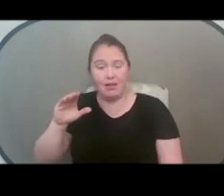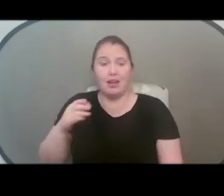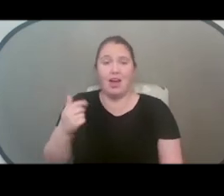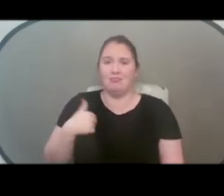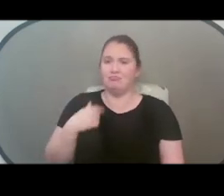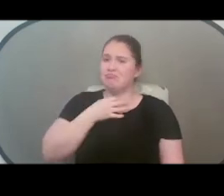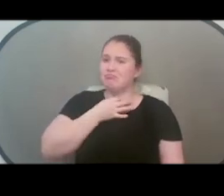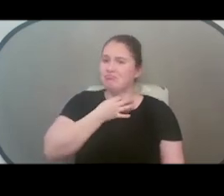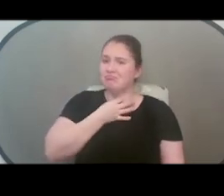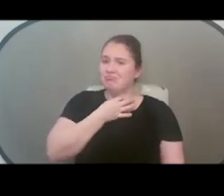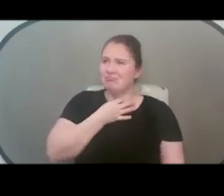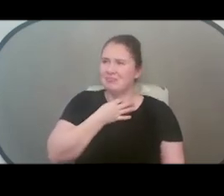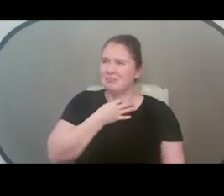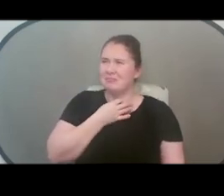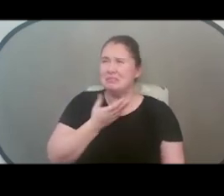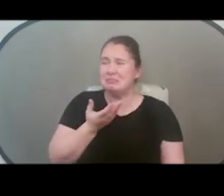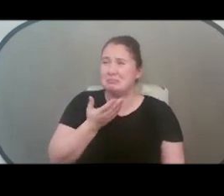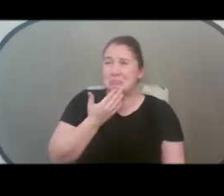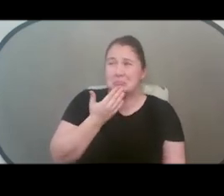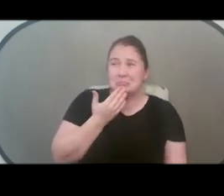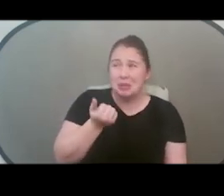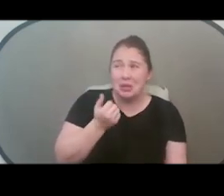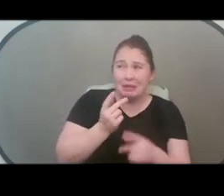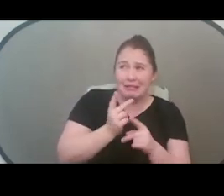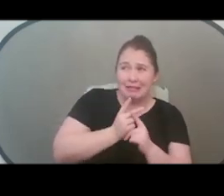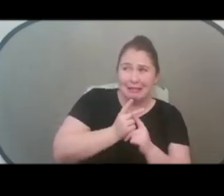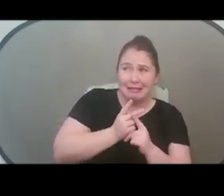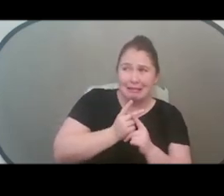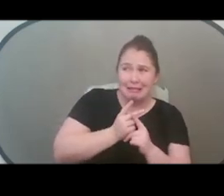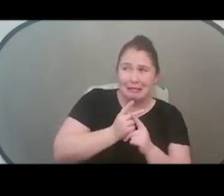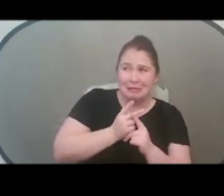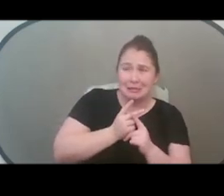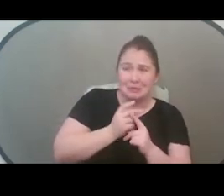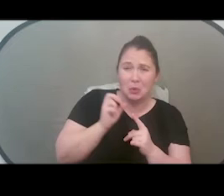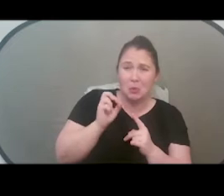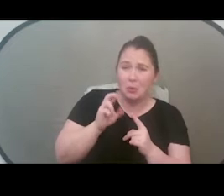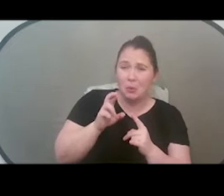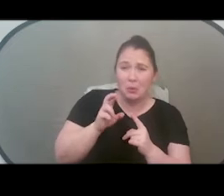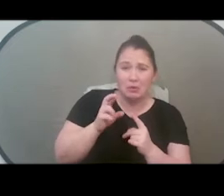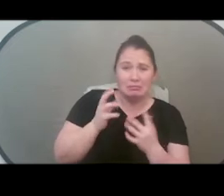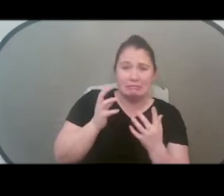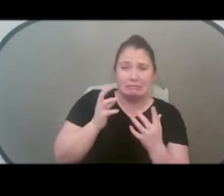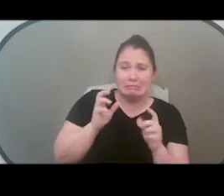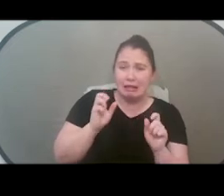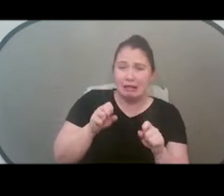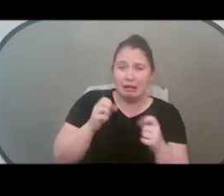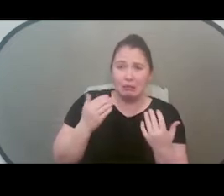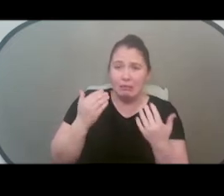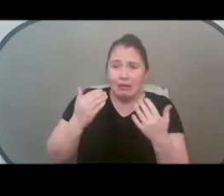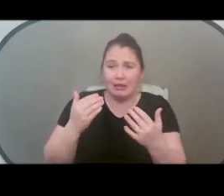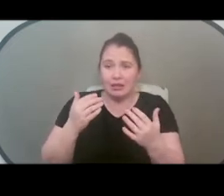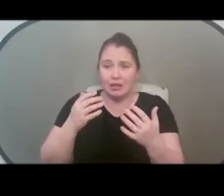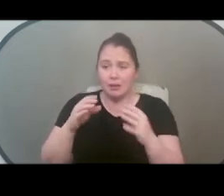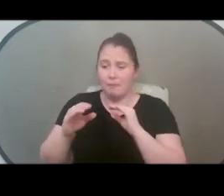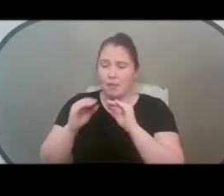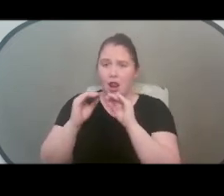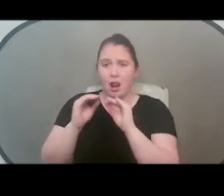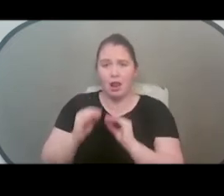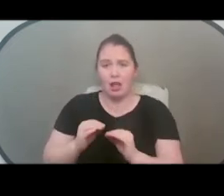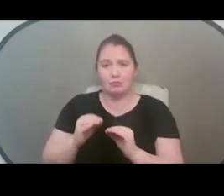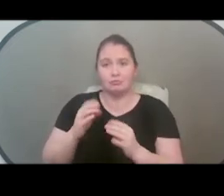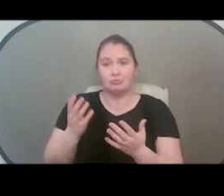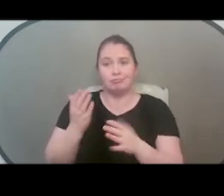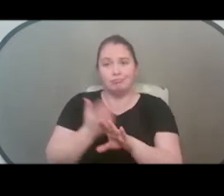it is best to keep it or to go ahead and put in a new fine arts center. Plus, Waco High